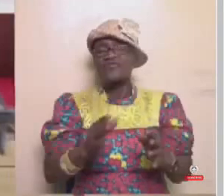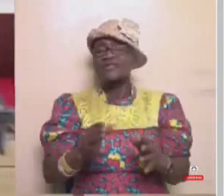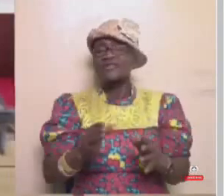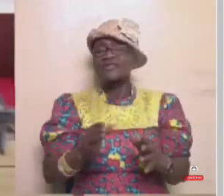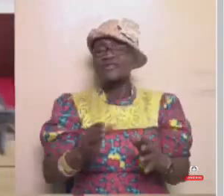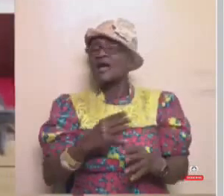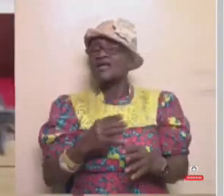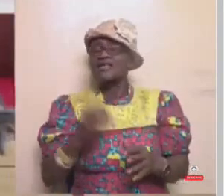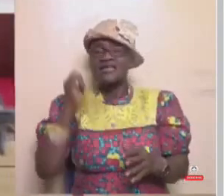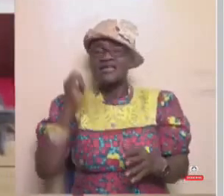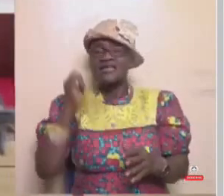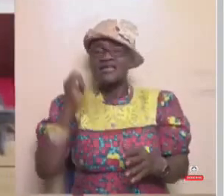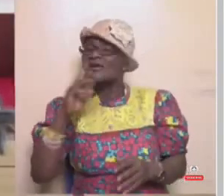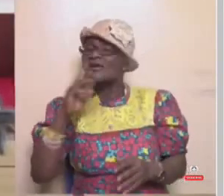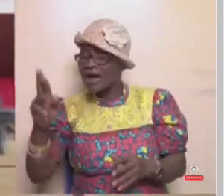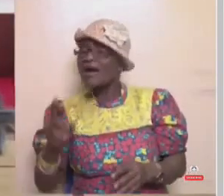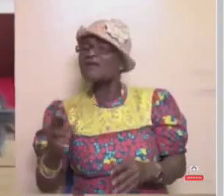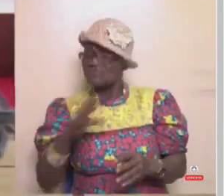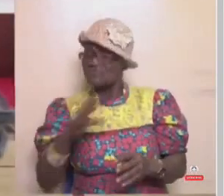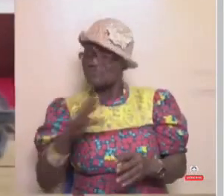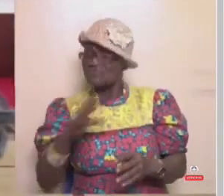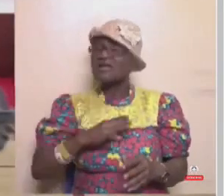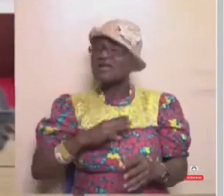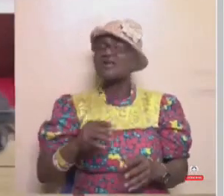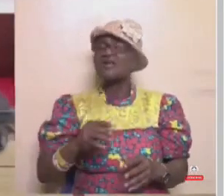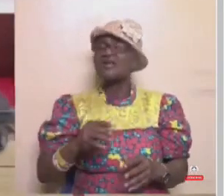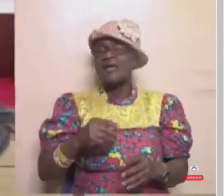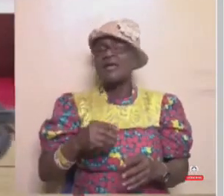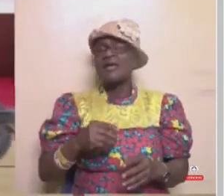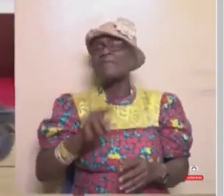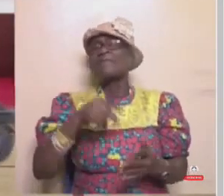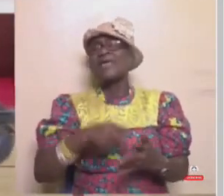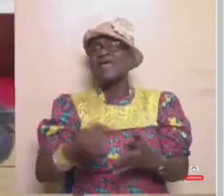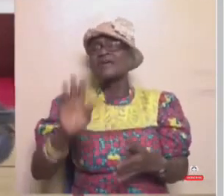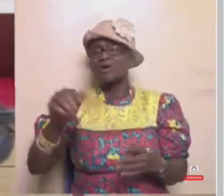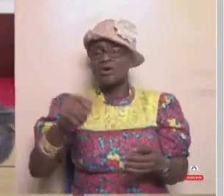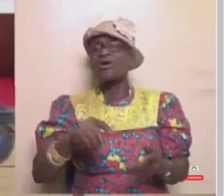in abundance." Don't forget, she borrowed vessel.